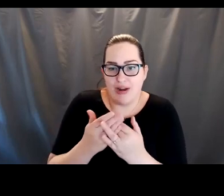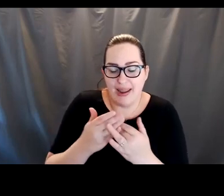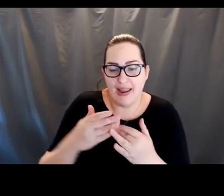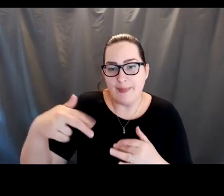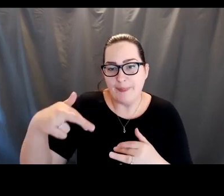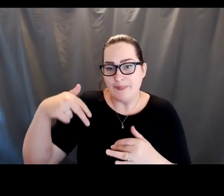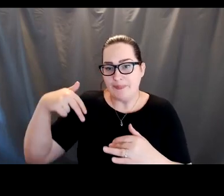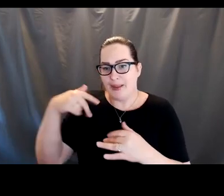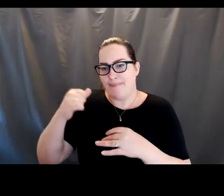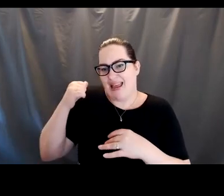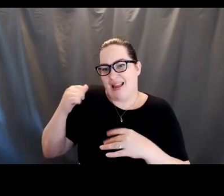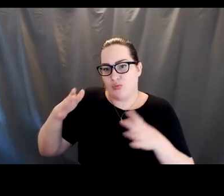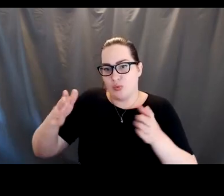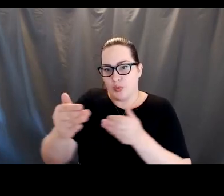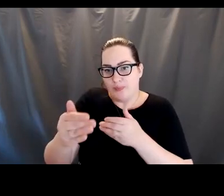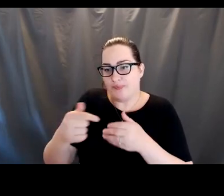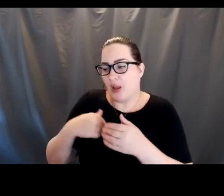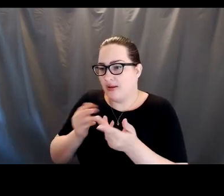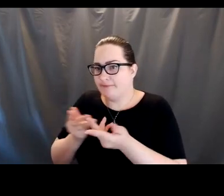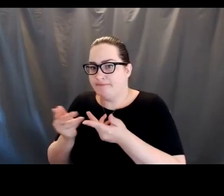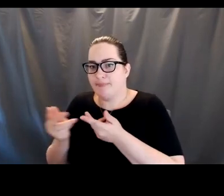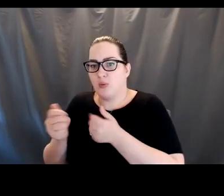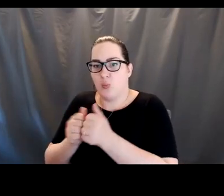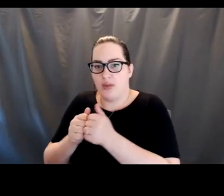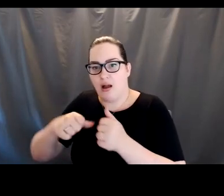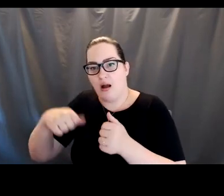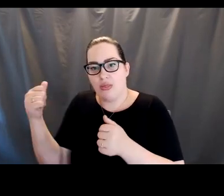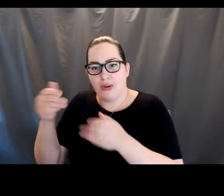to someone from an international nonprofit.